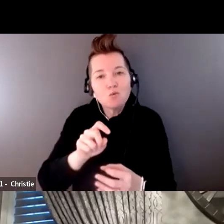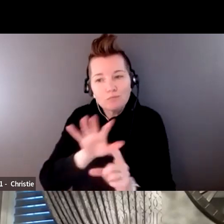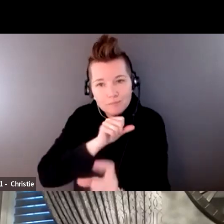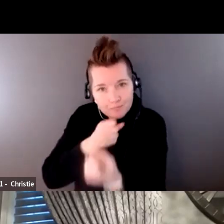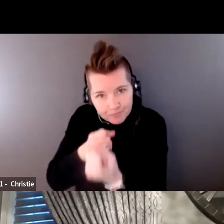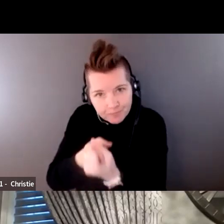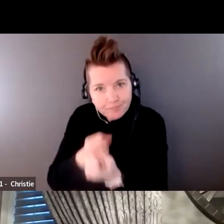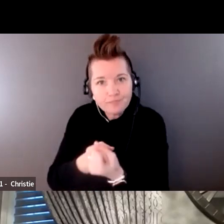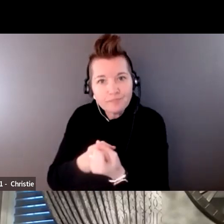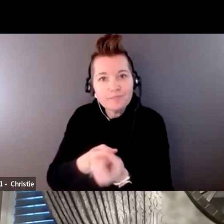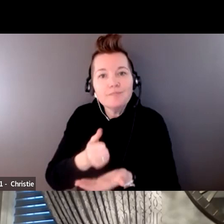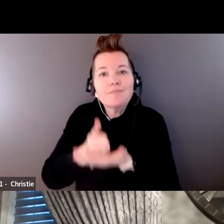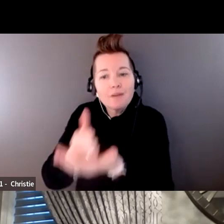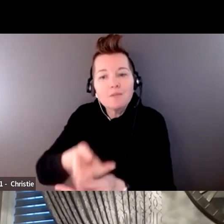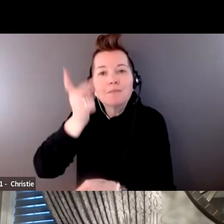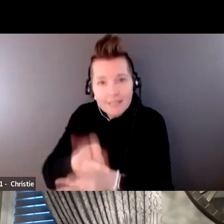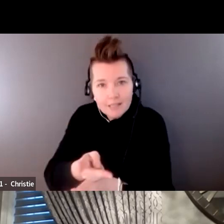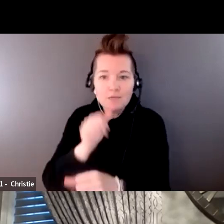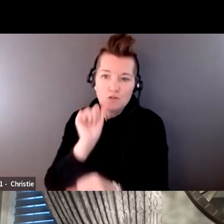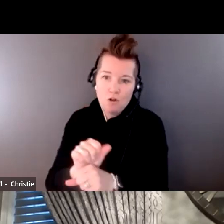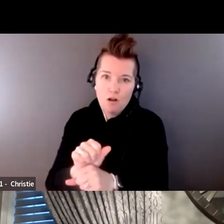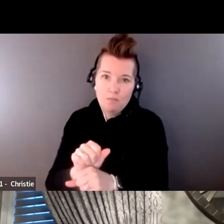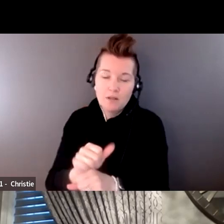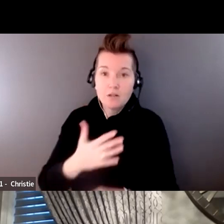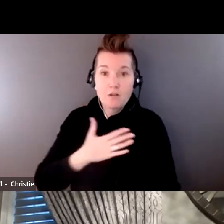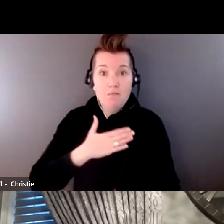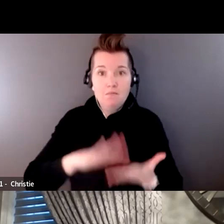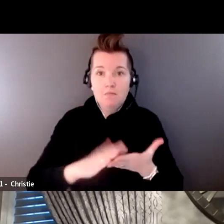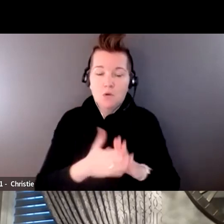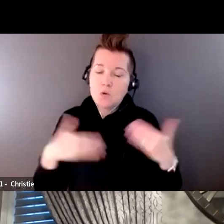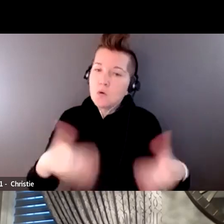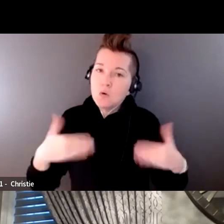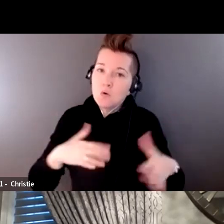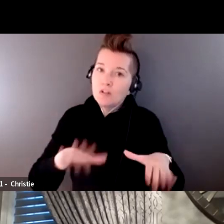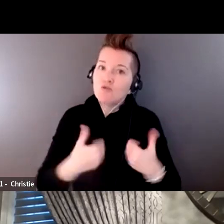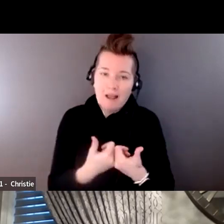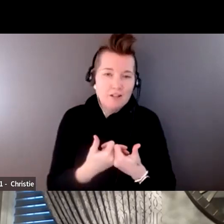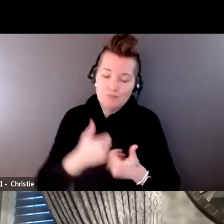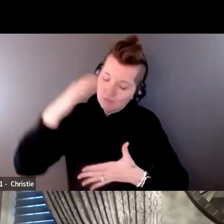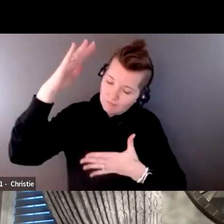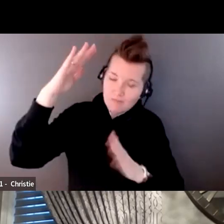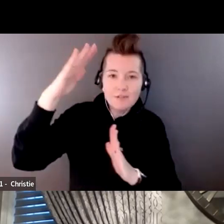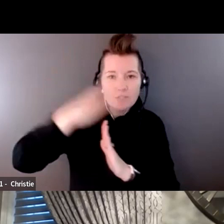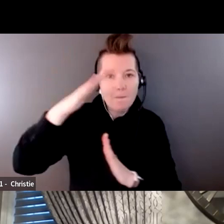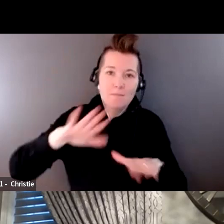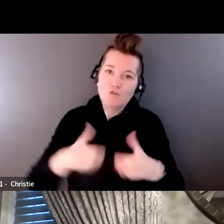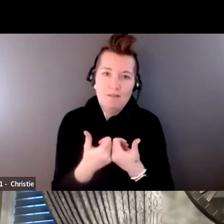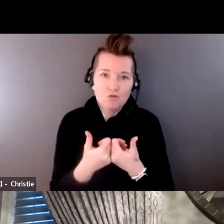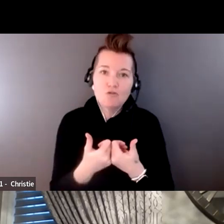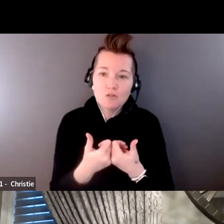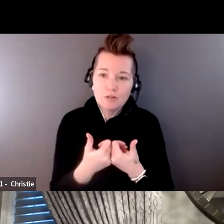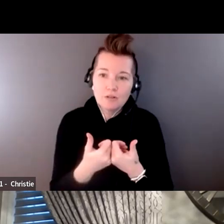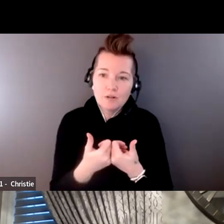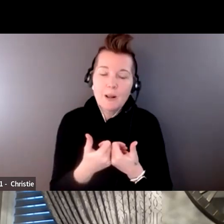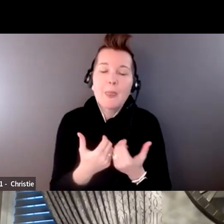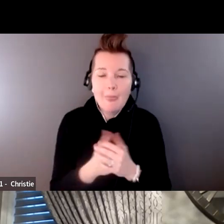think those are the hardest, the biggest challenges that we have as providers, but that's also